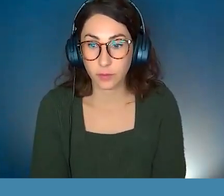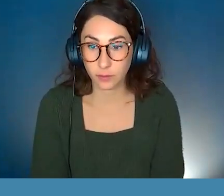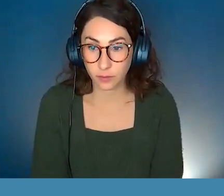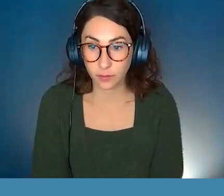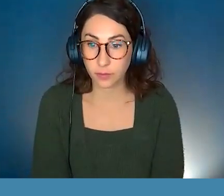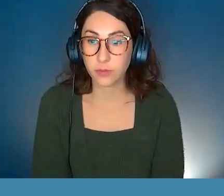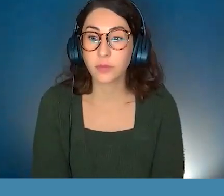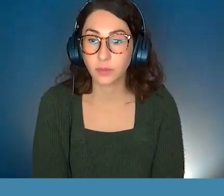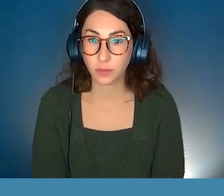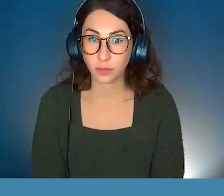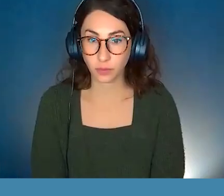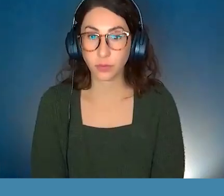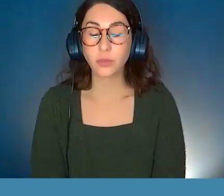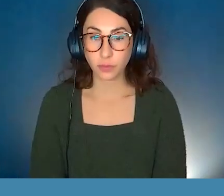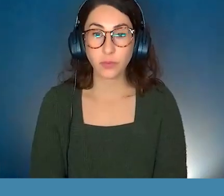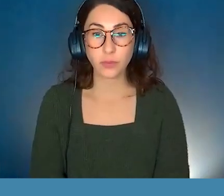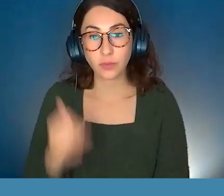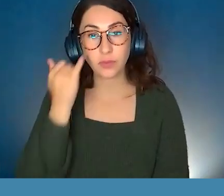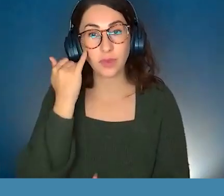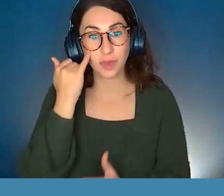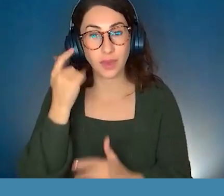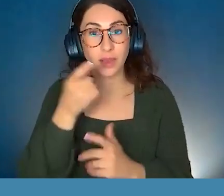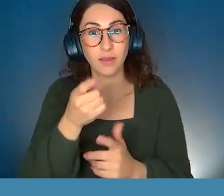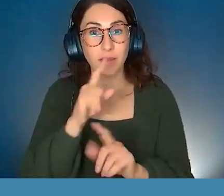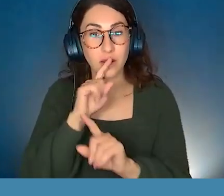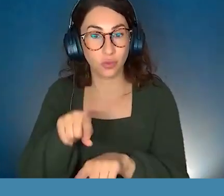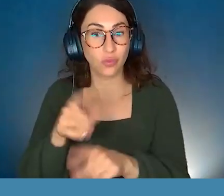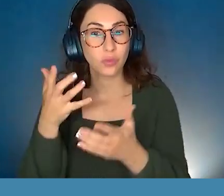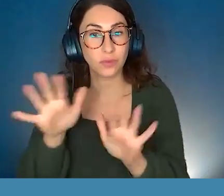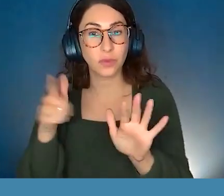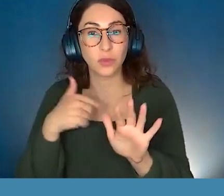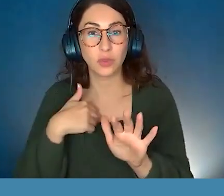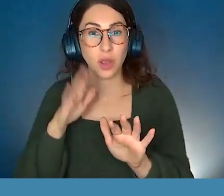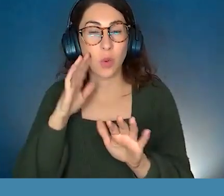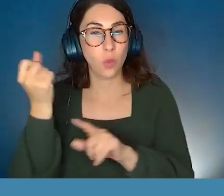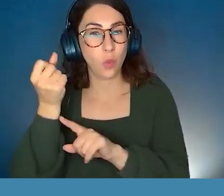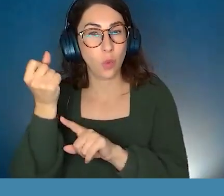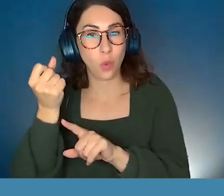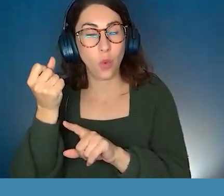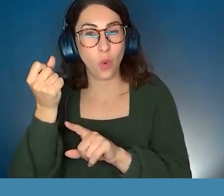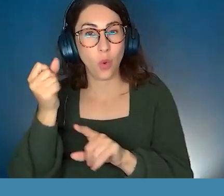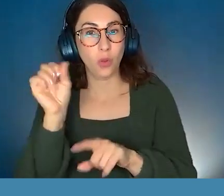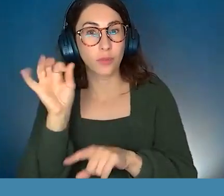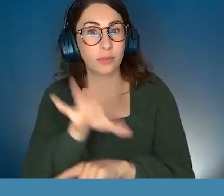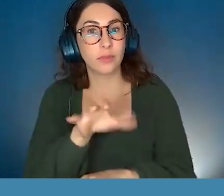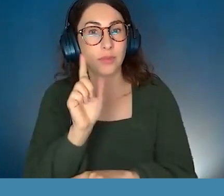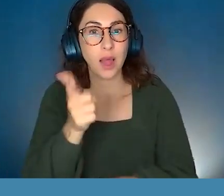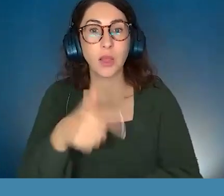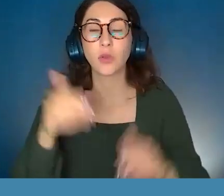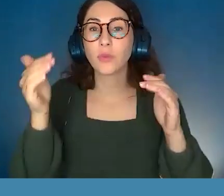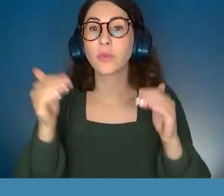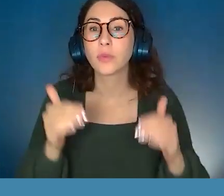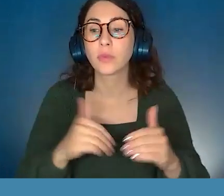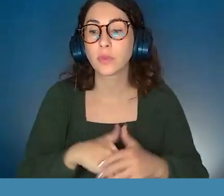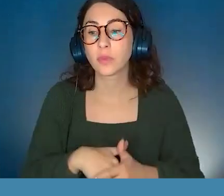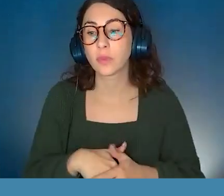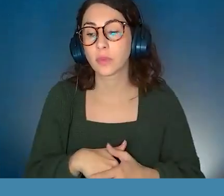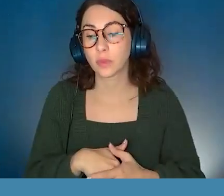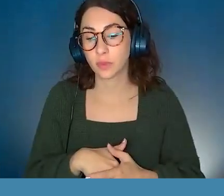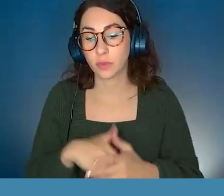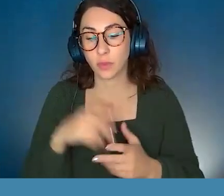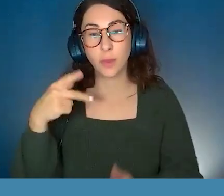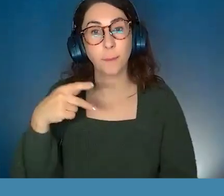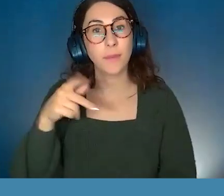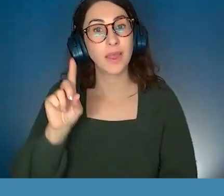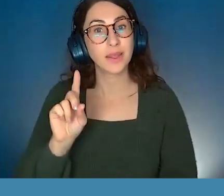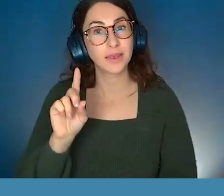Q&A, then I'll bring that up after this next question. Okay. So the next one is, how are